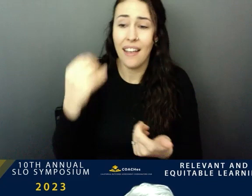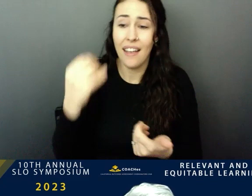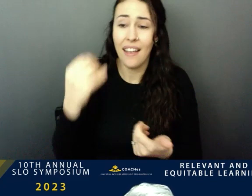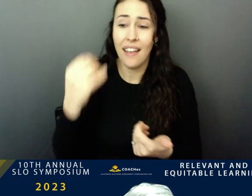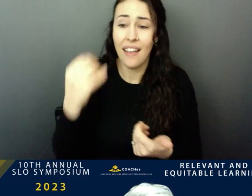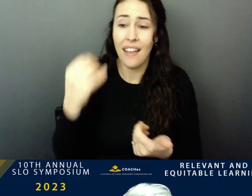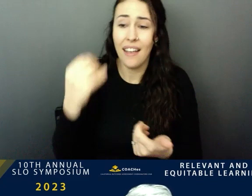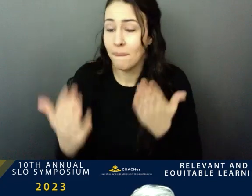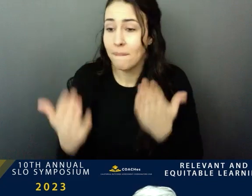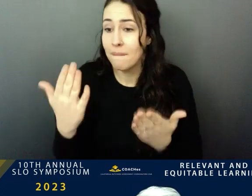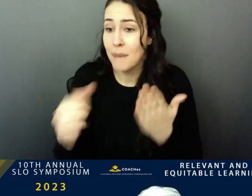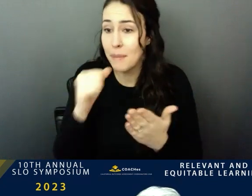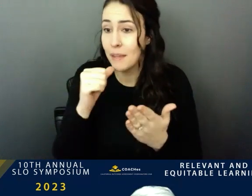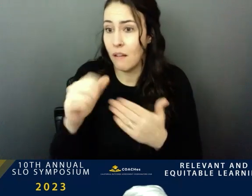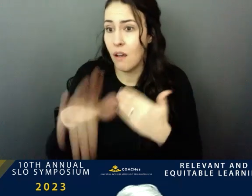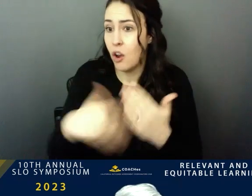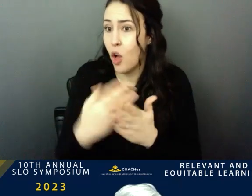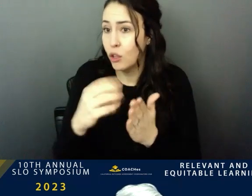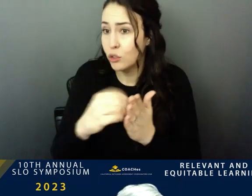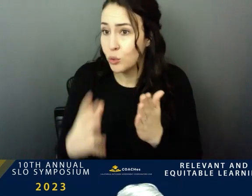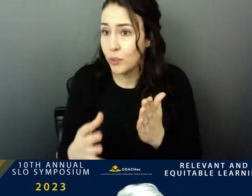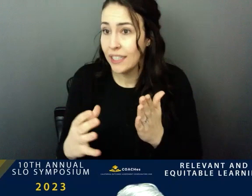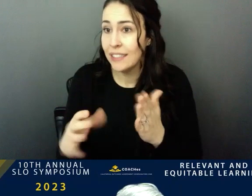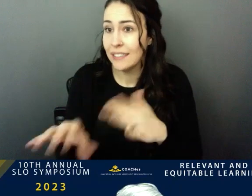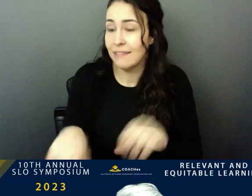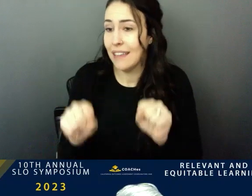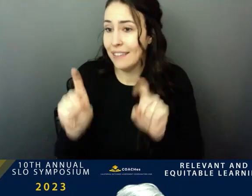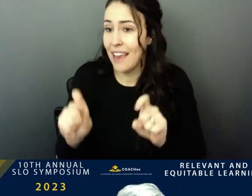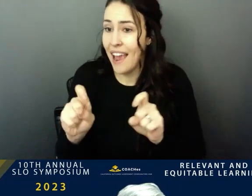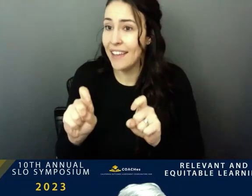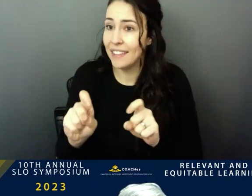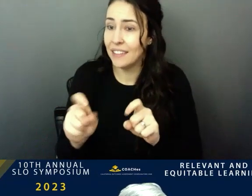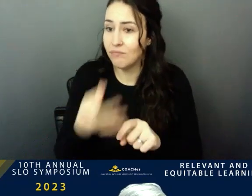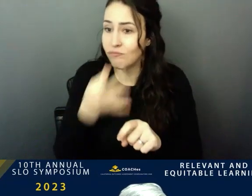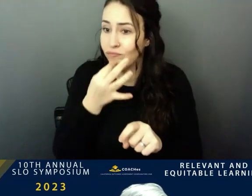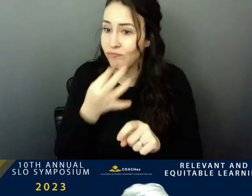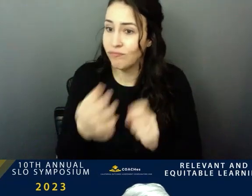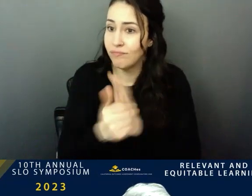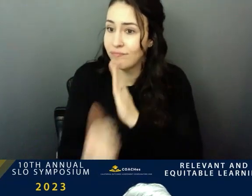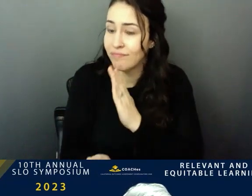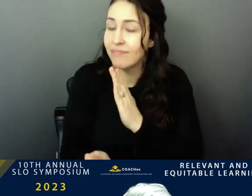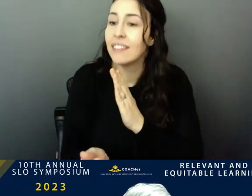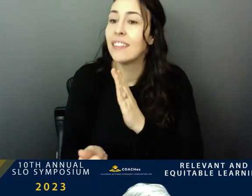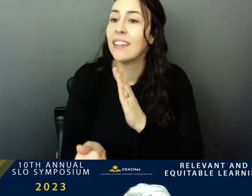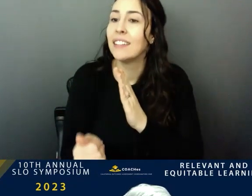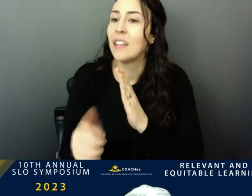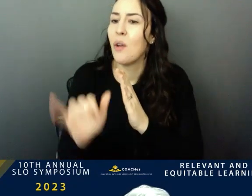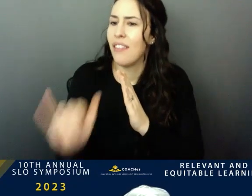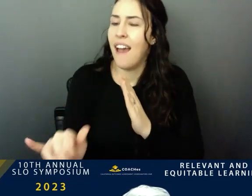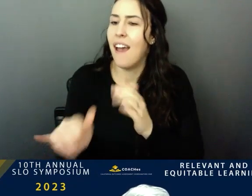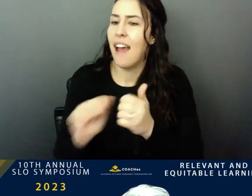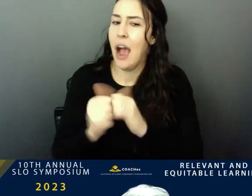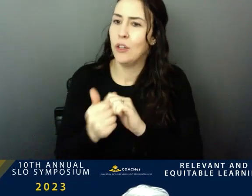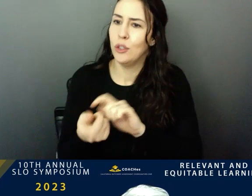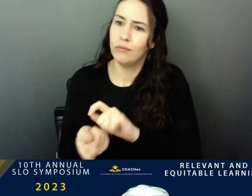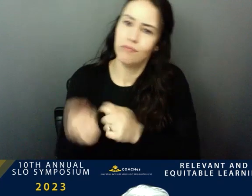change that, you know, and really consider what different mechanisms could you use as opposed to that? And I think those are